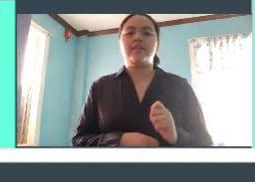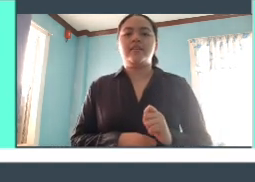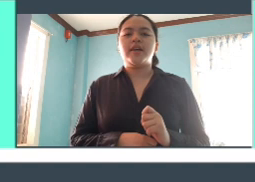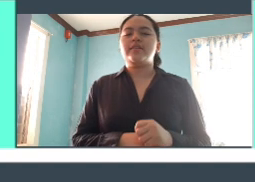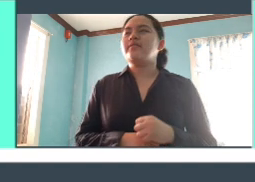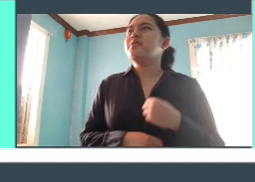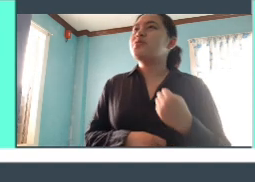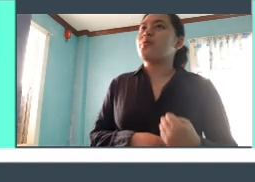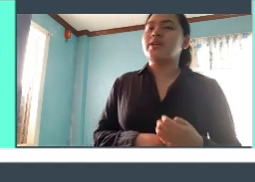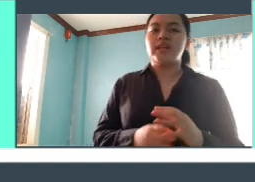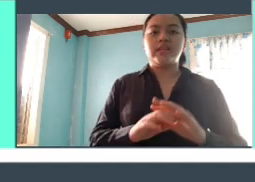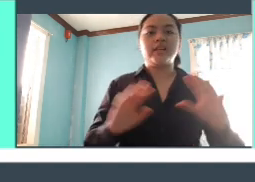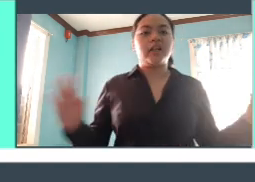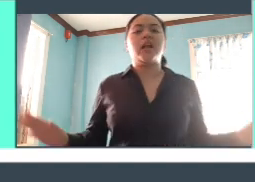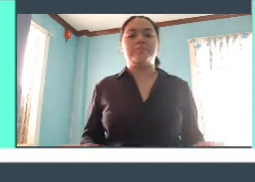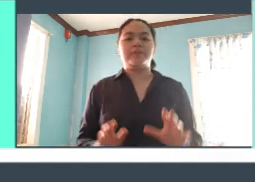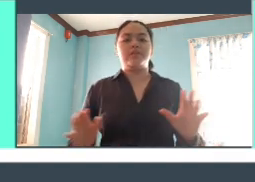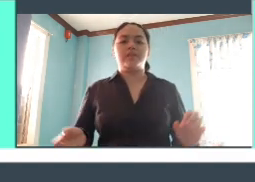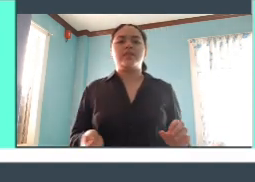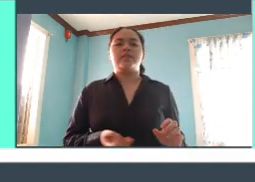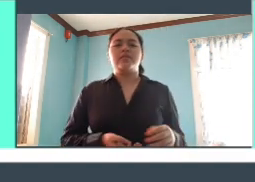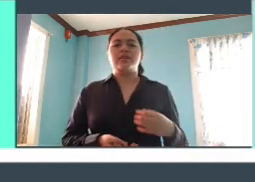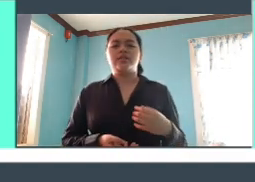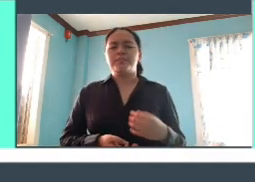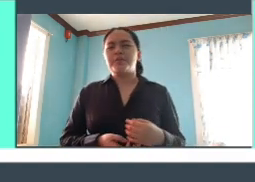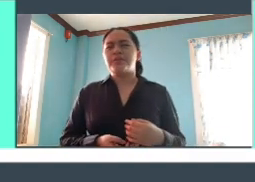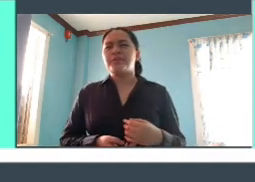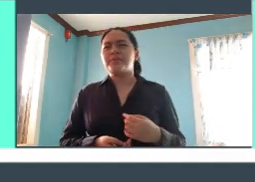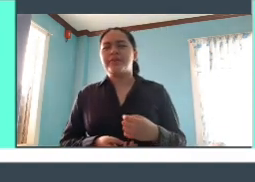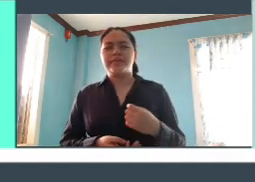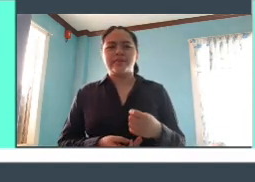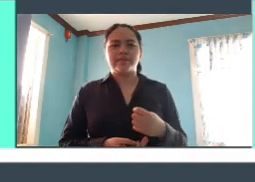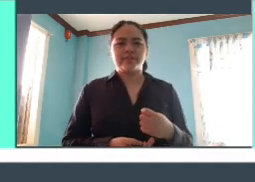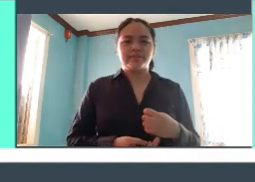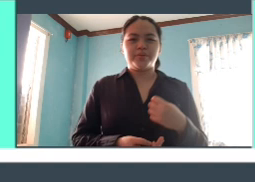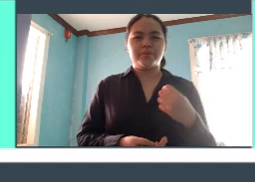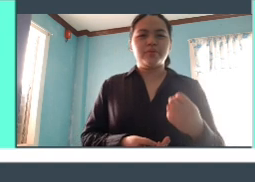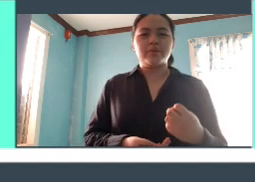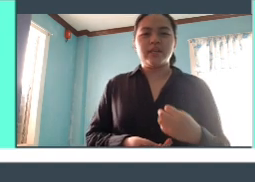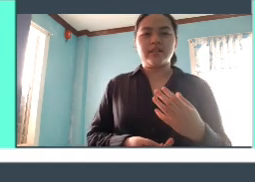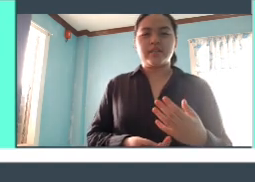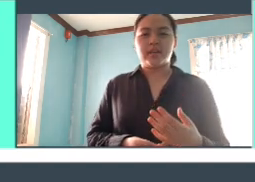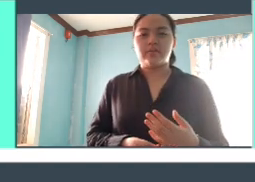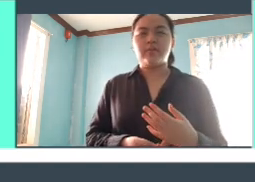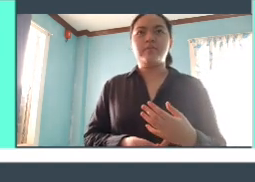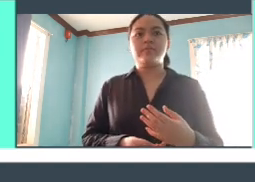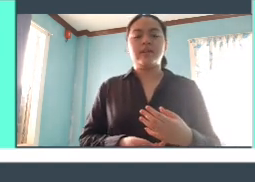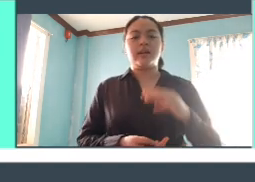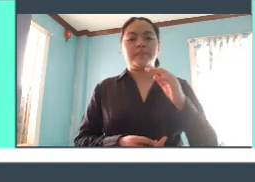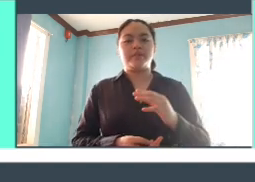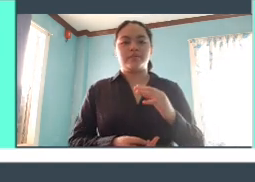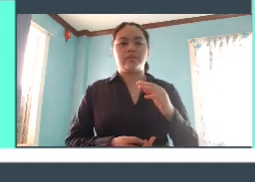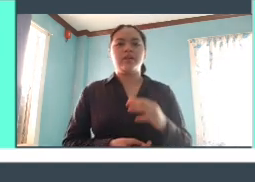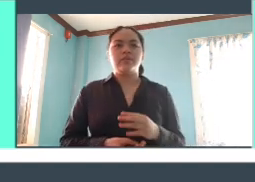height and grow in clumps. The spore were produced inside of